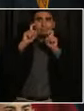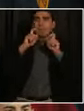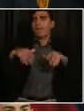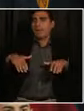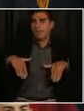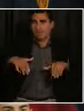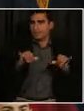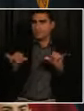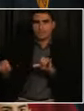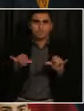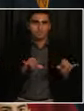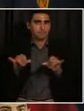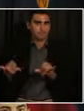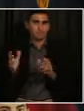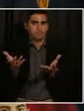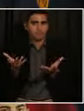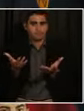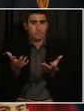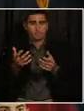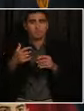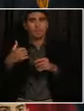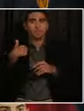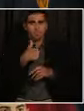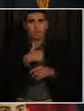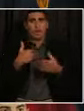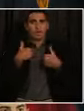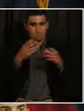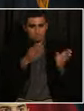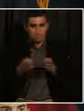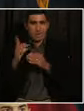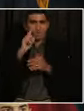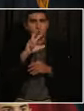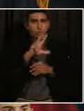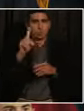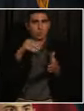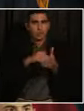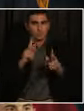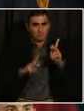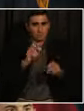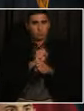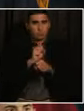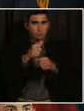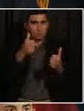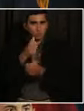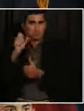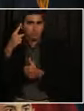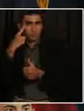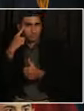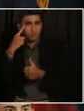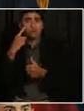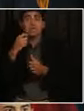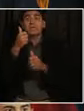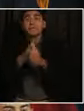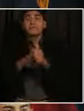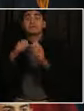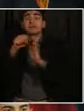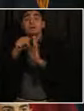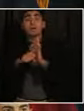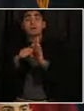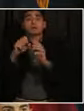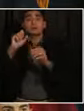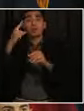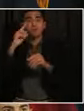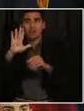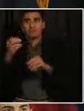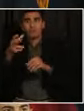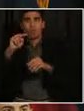we have our own plan for our 31,000 state employees. Many local governments have implemented their own plan. We're not yet aware